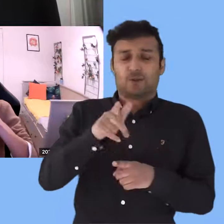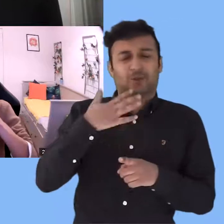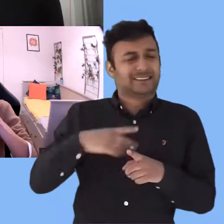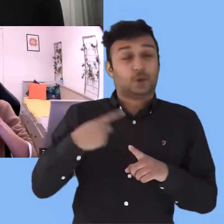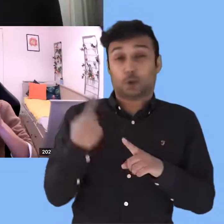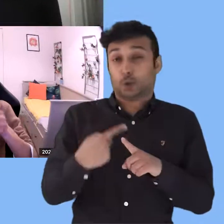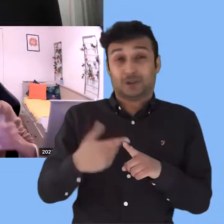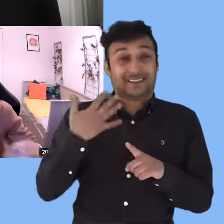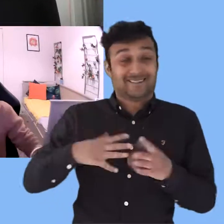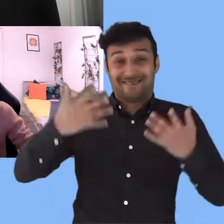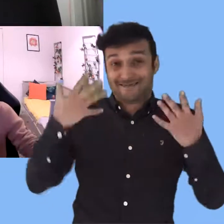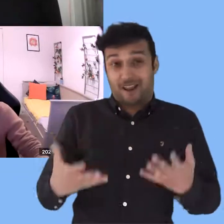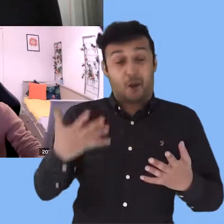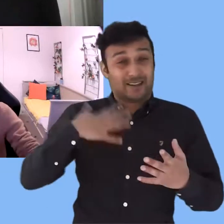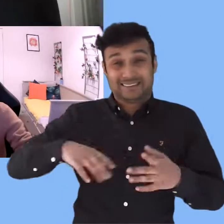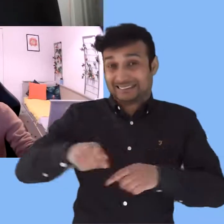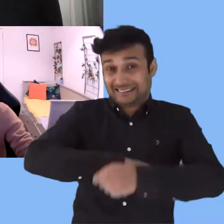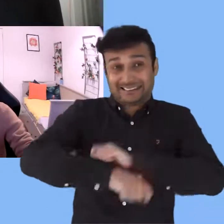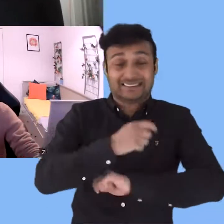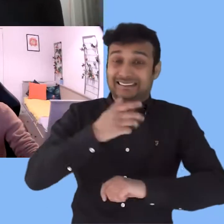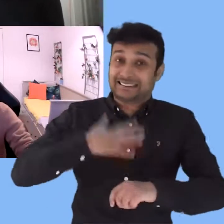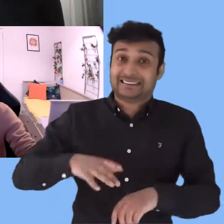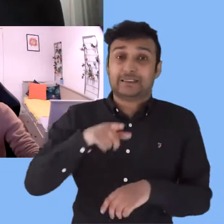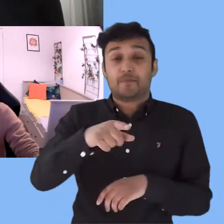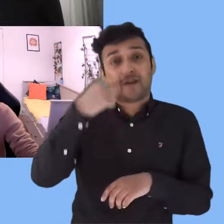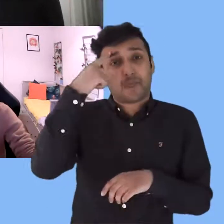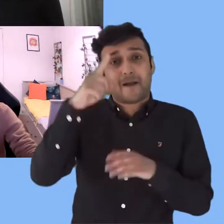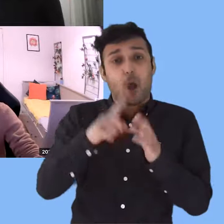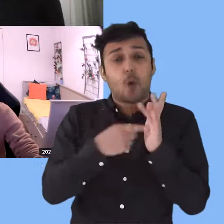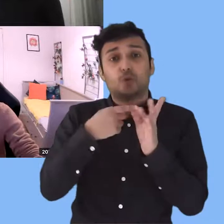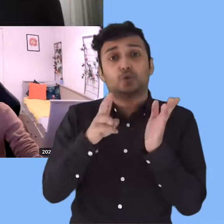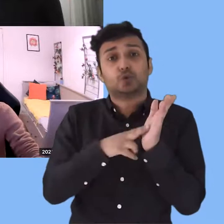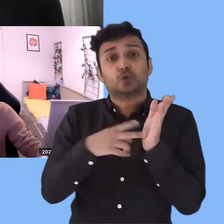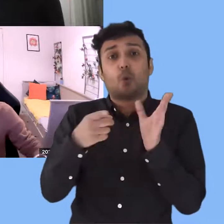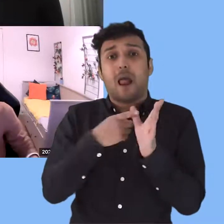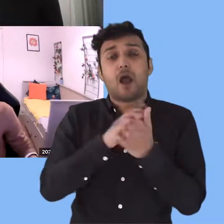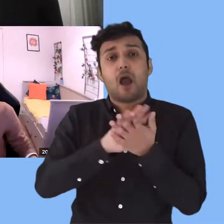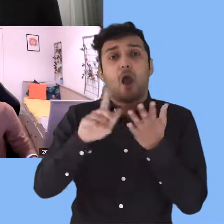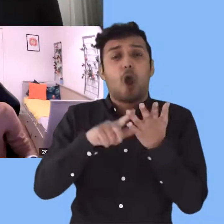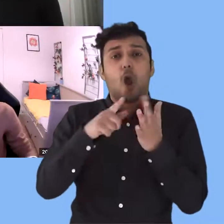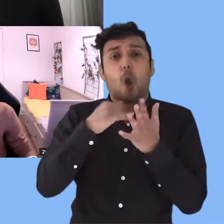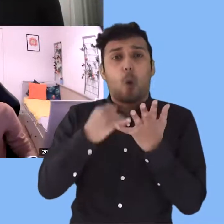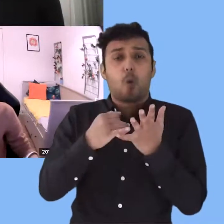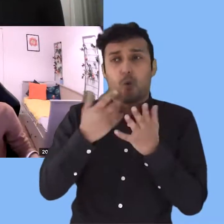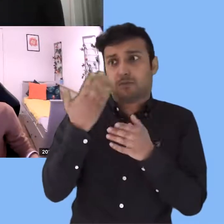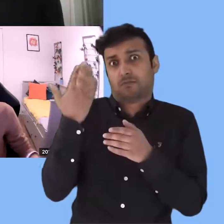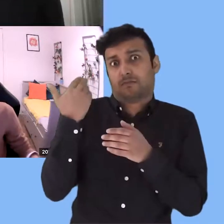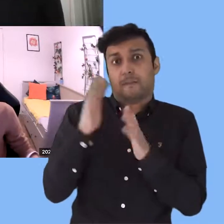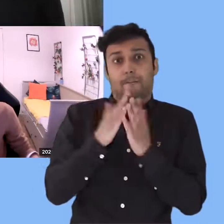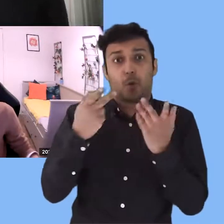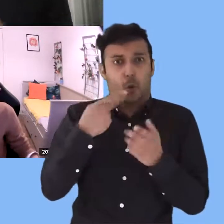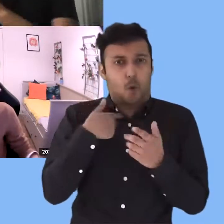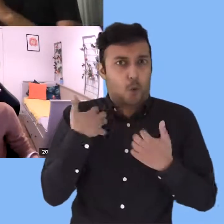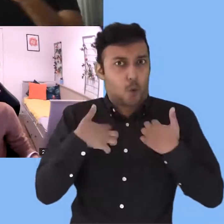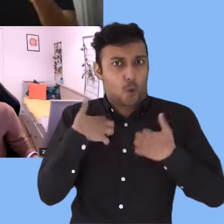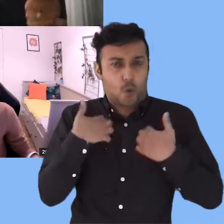book, which I know we were really excited about and we were talking about, I don't know if you've come back now, so I don't know if you want to kind of talk to that.